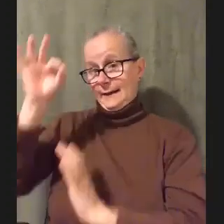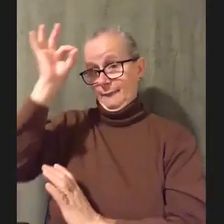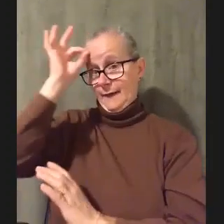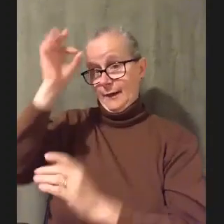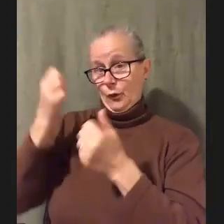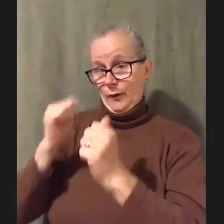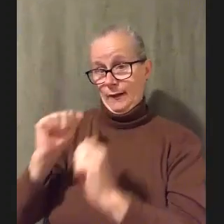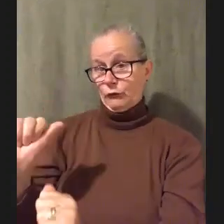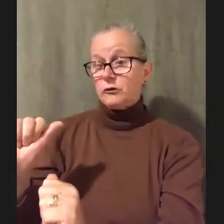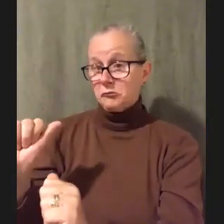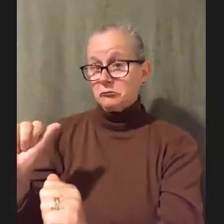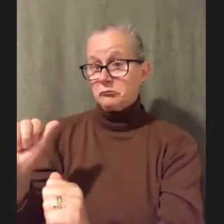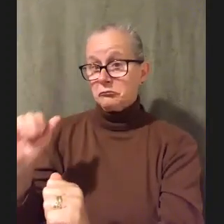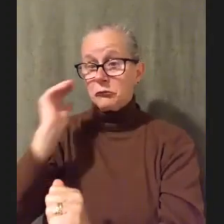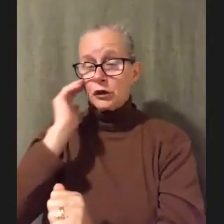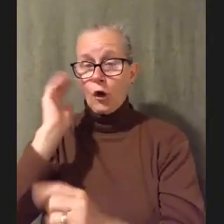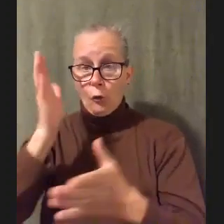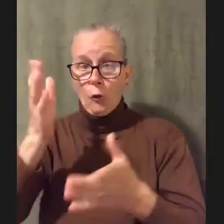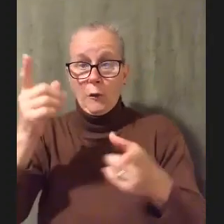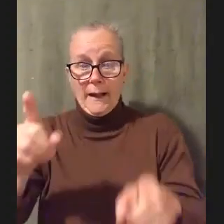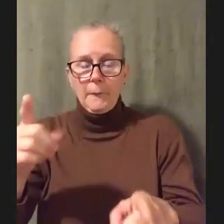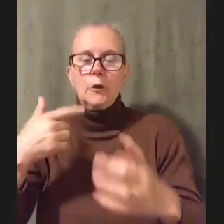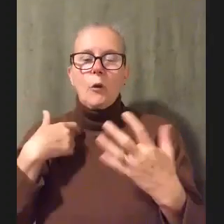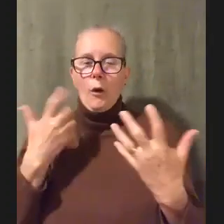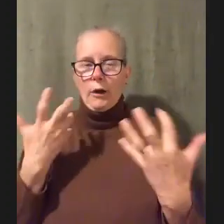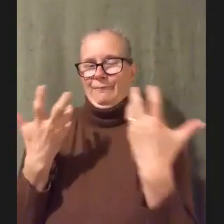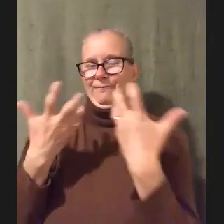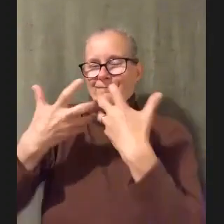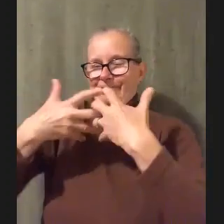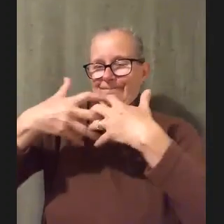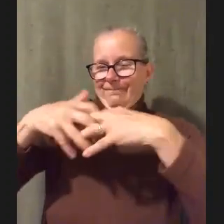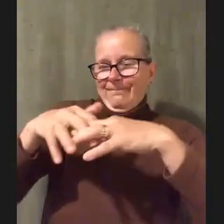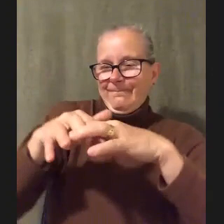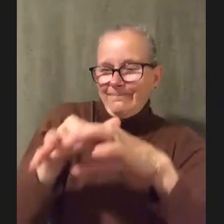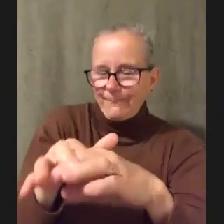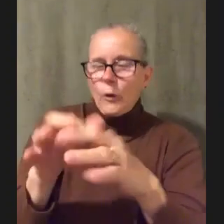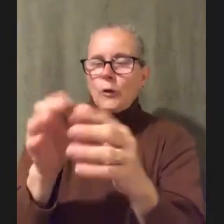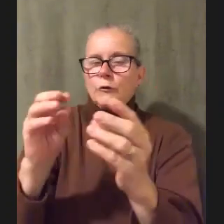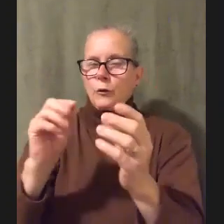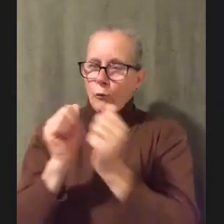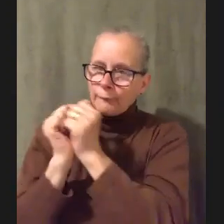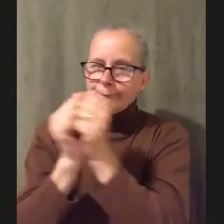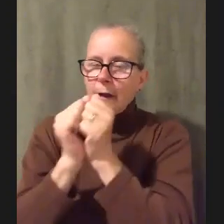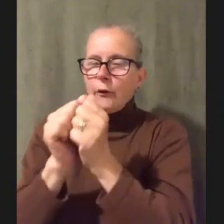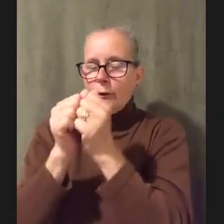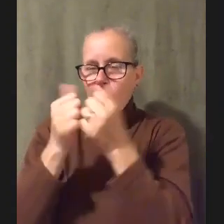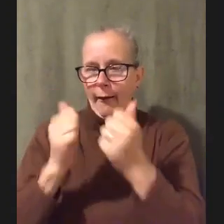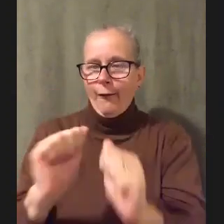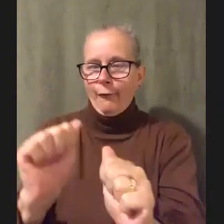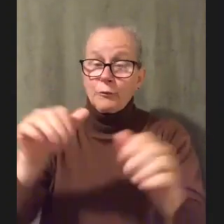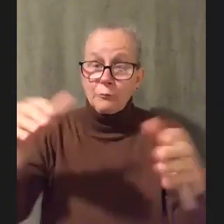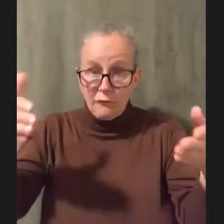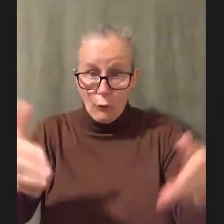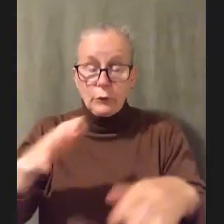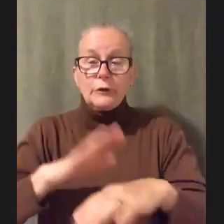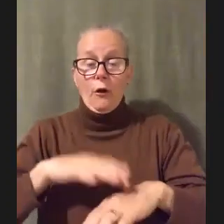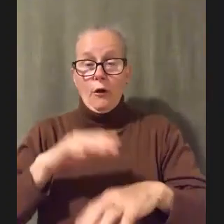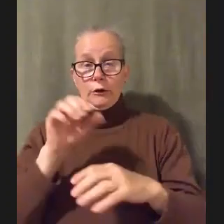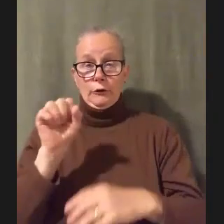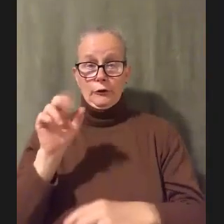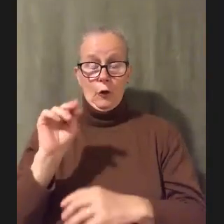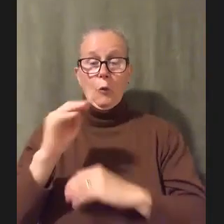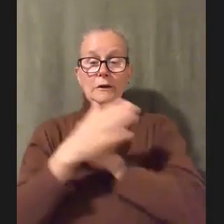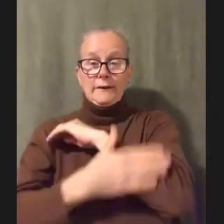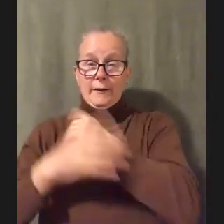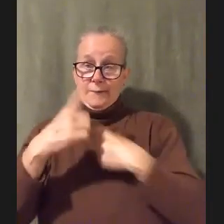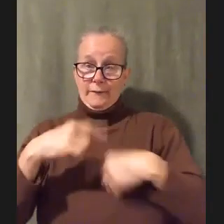coming. So it's meant to fit into broader efforts, but this really focuses on Snohomish County. At the same time the task